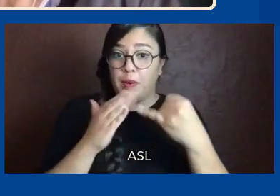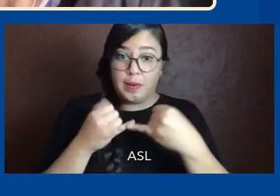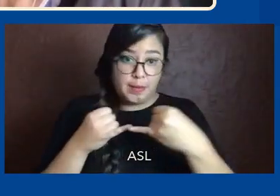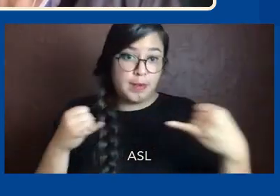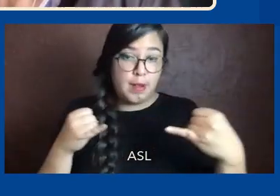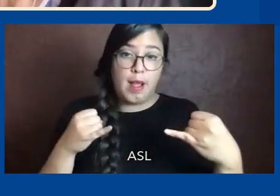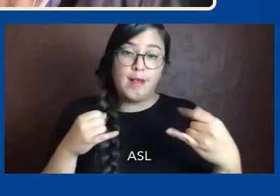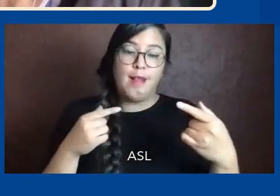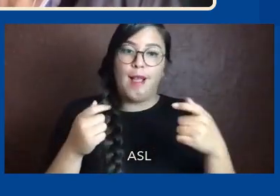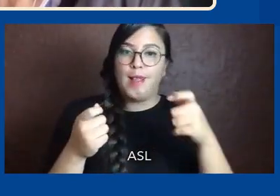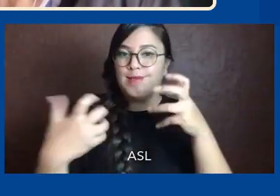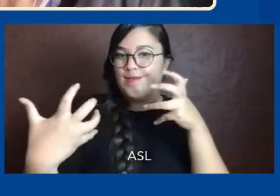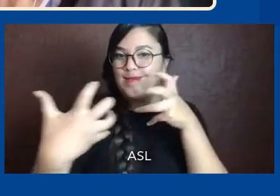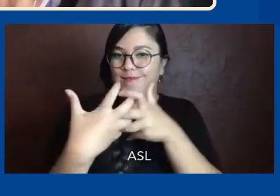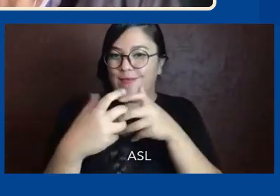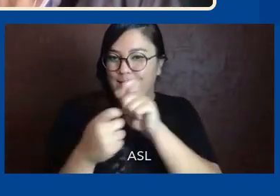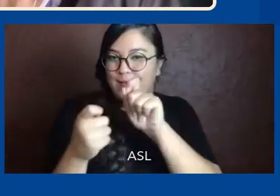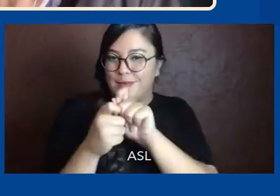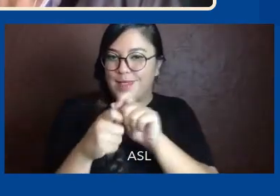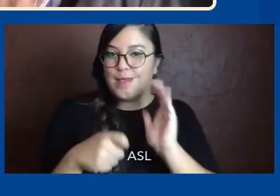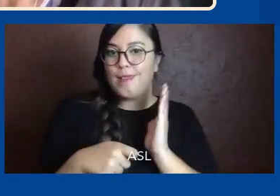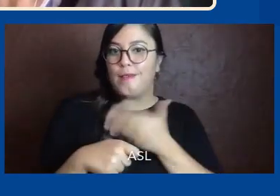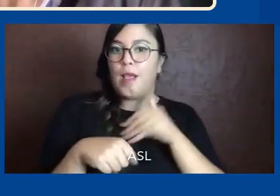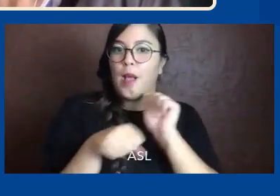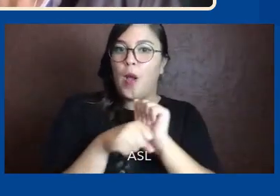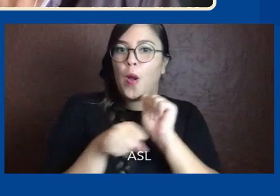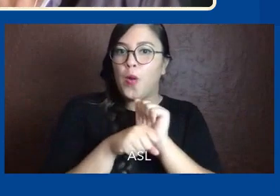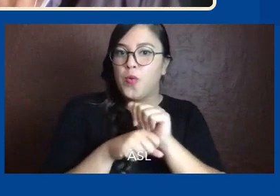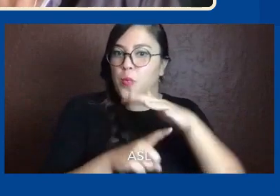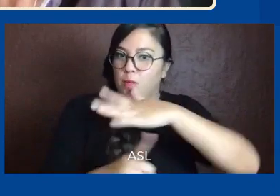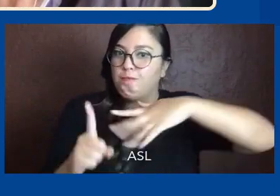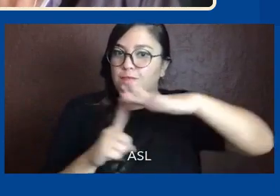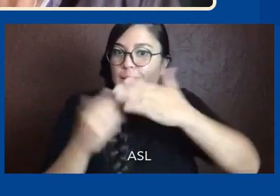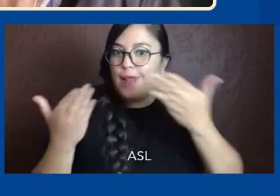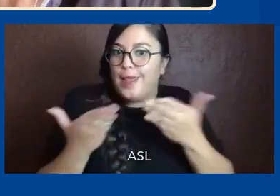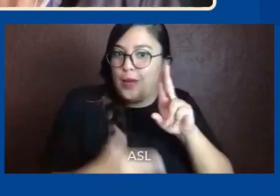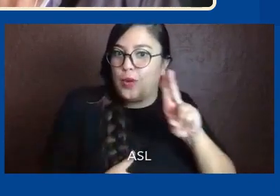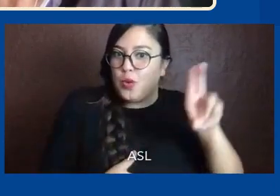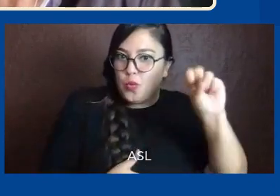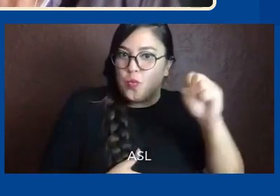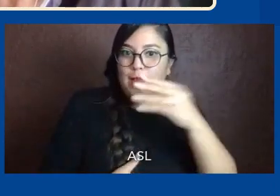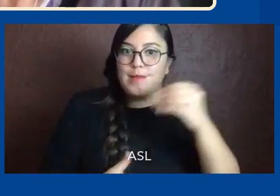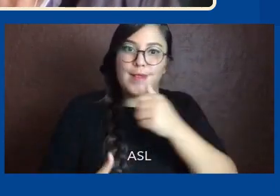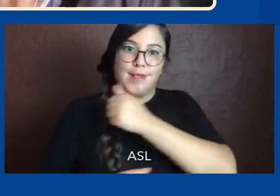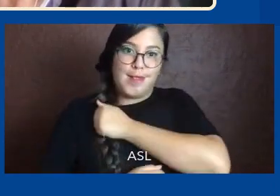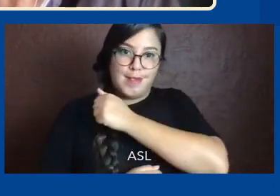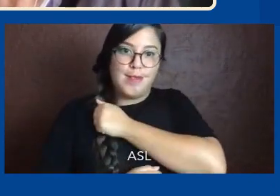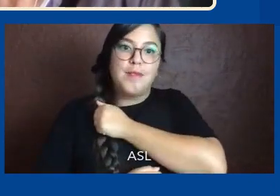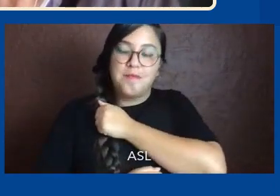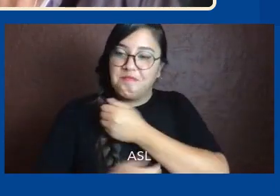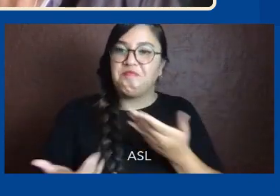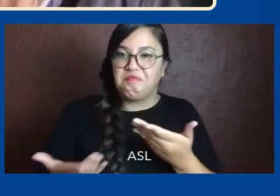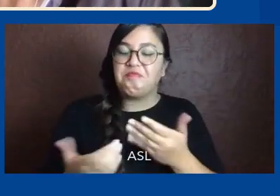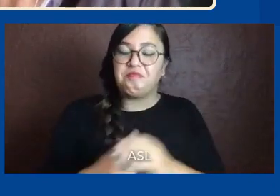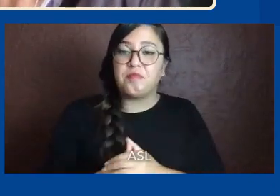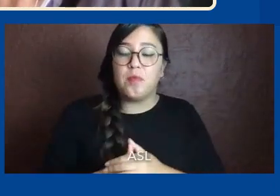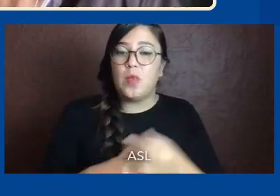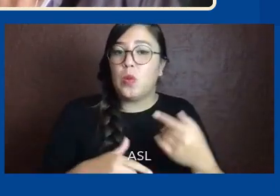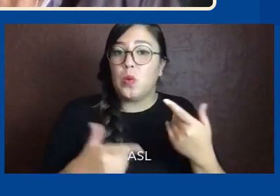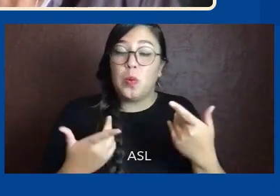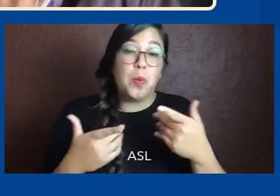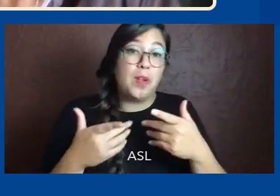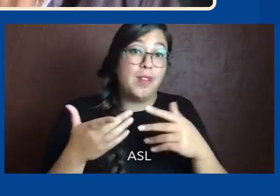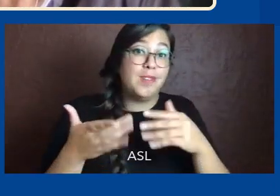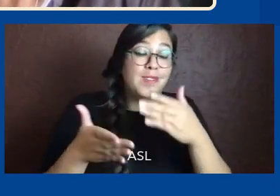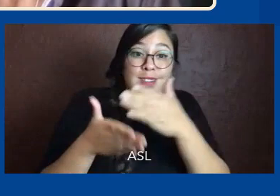specific to the kind of working environment that we have in the US and Canada. So I think we can't speak to